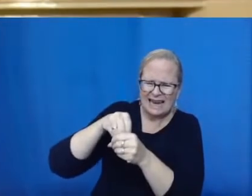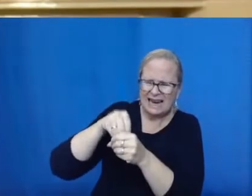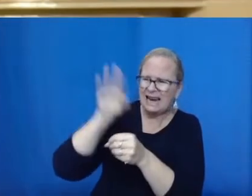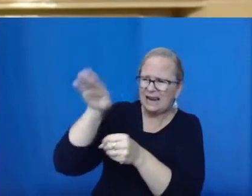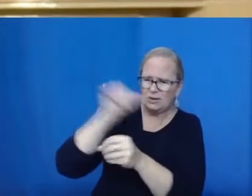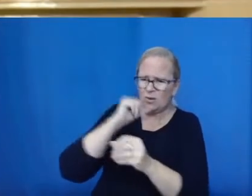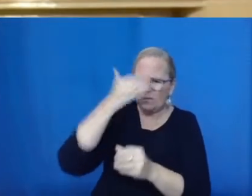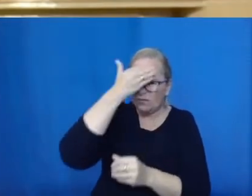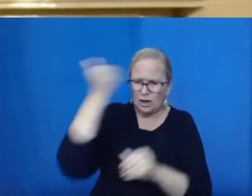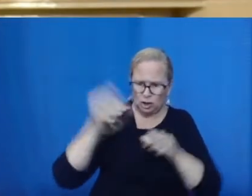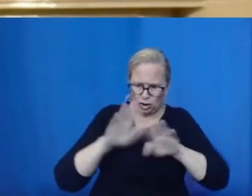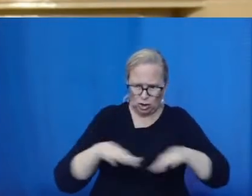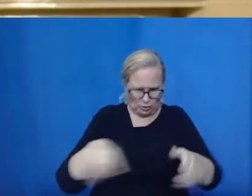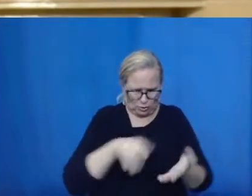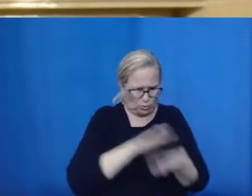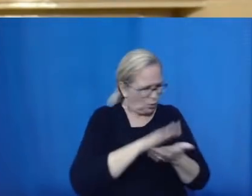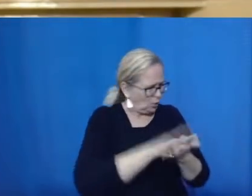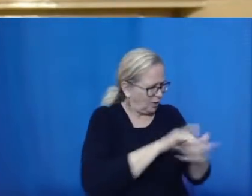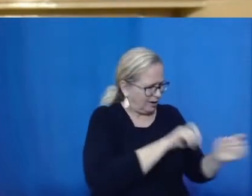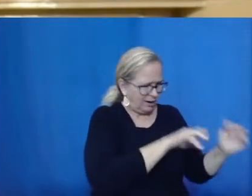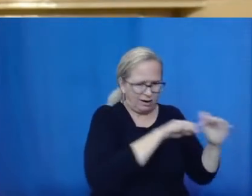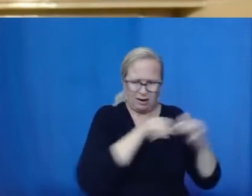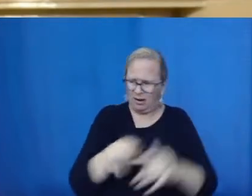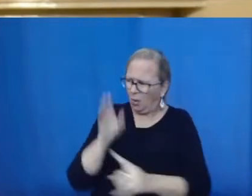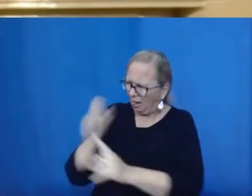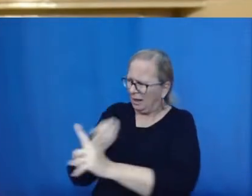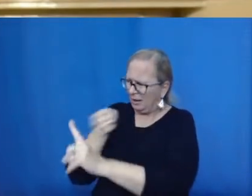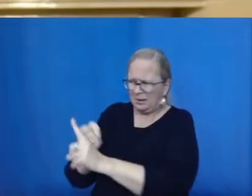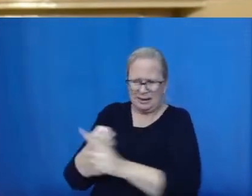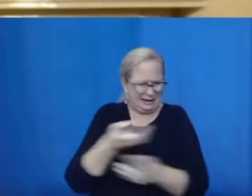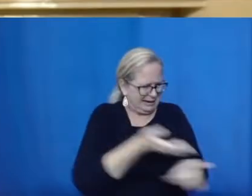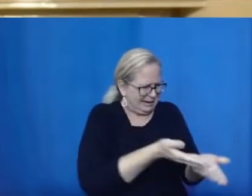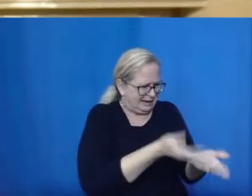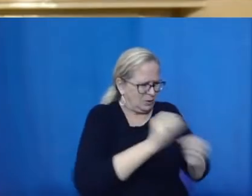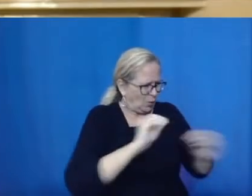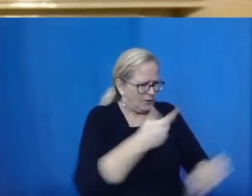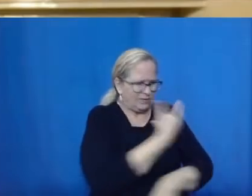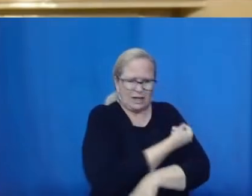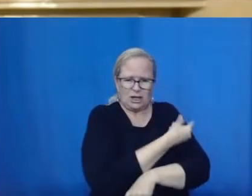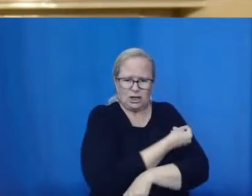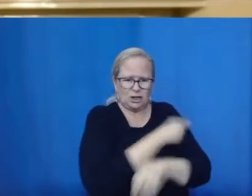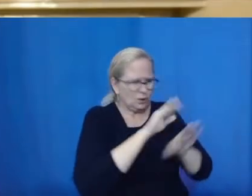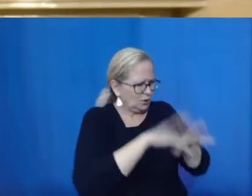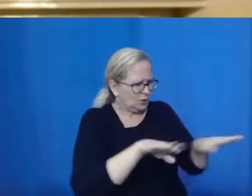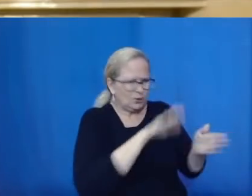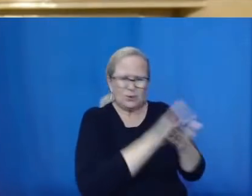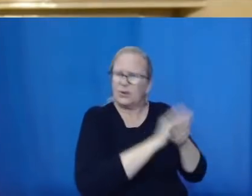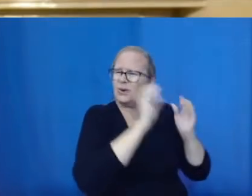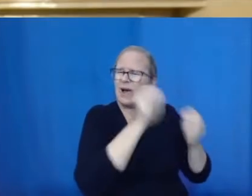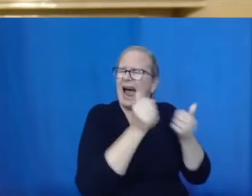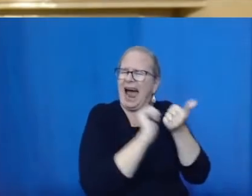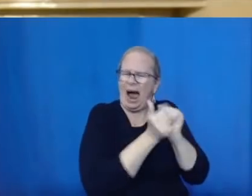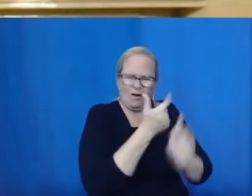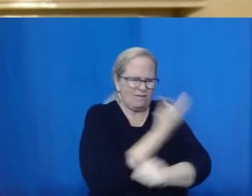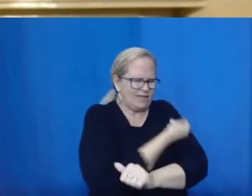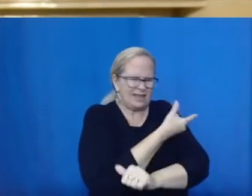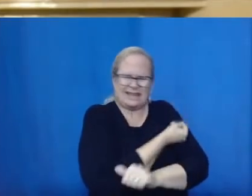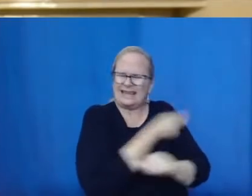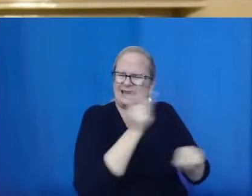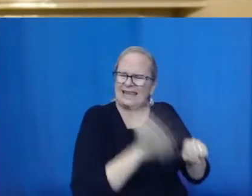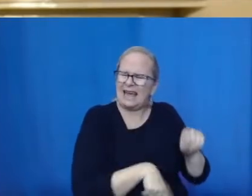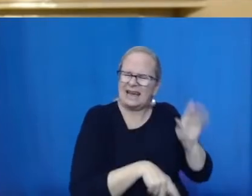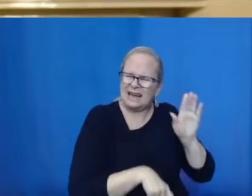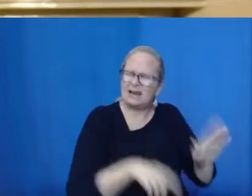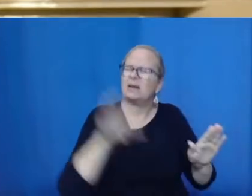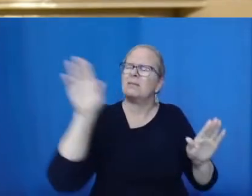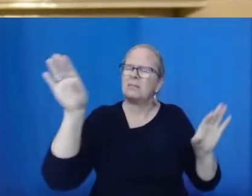period of time so we can get those numbers down, so we can put in the adequate protections that are required, including good ventilation, filtration where ventilation is